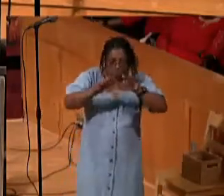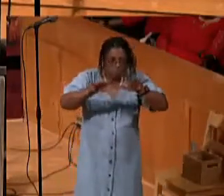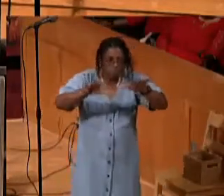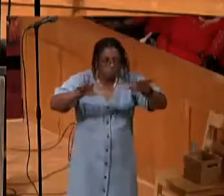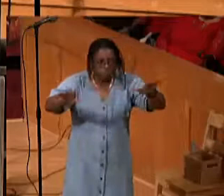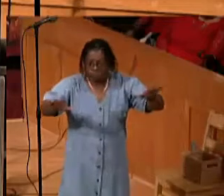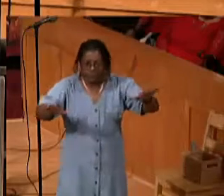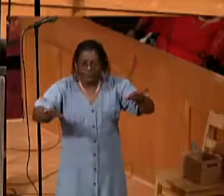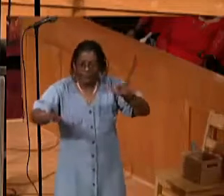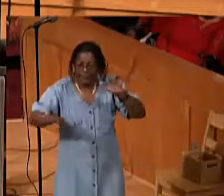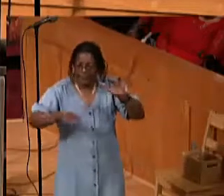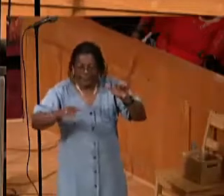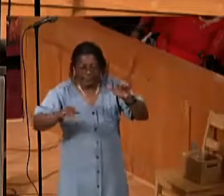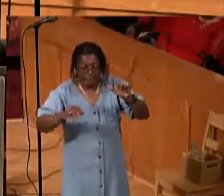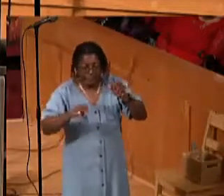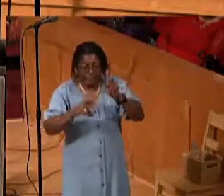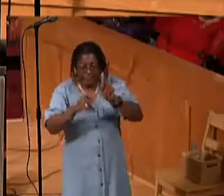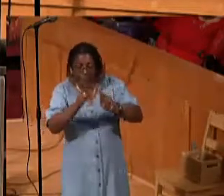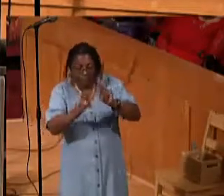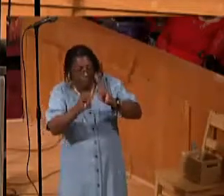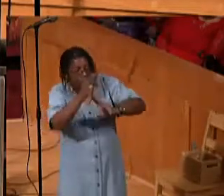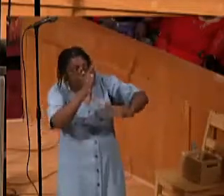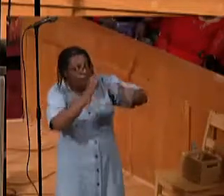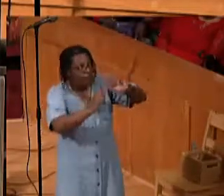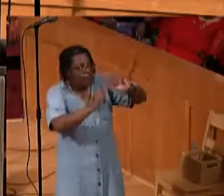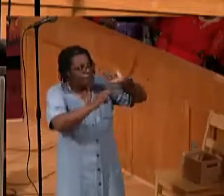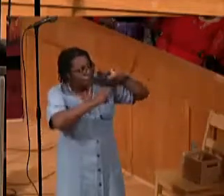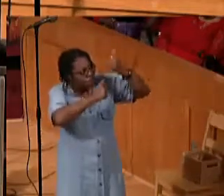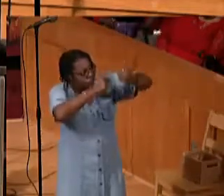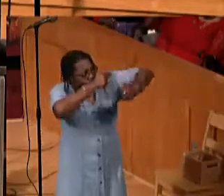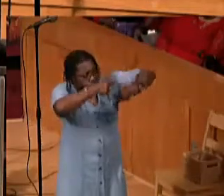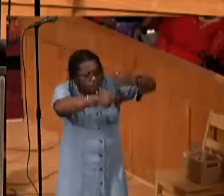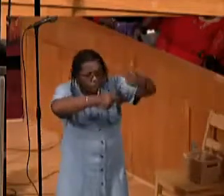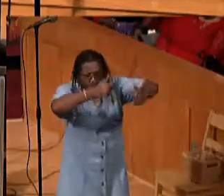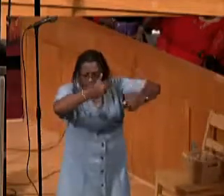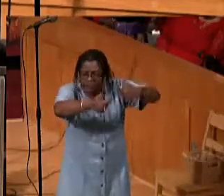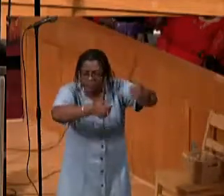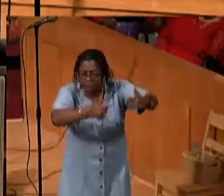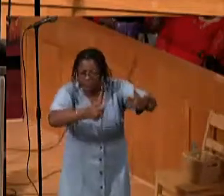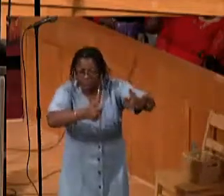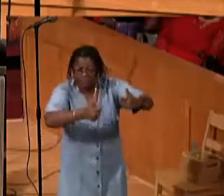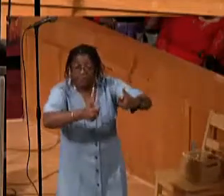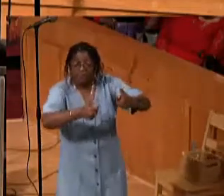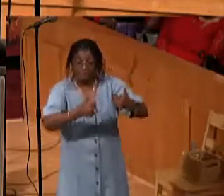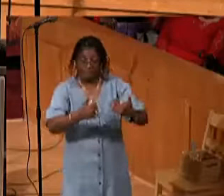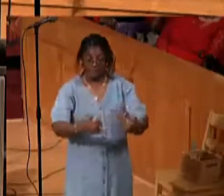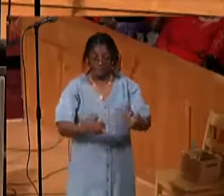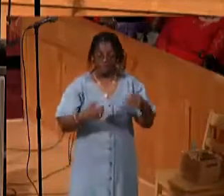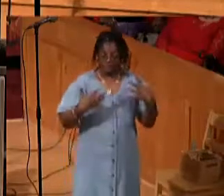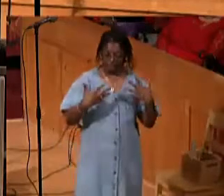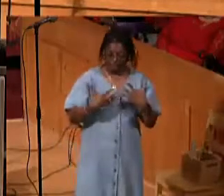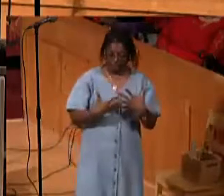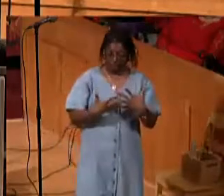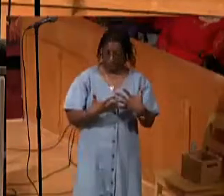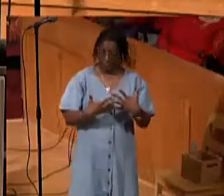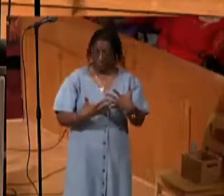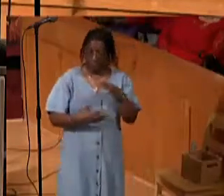generation to generation. And so let me just look at that word fear is a word of